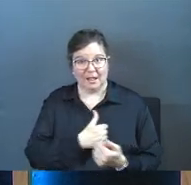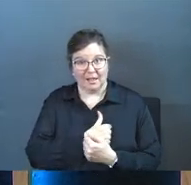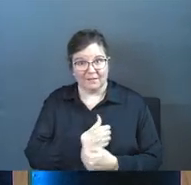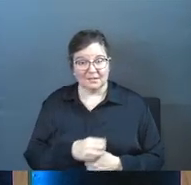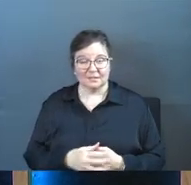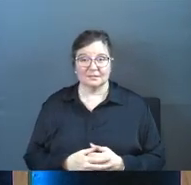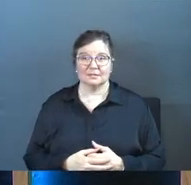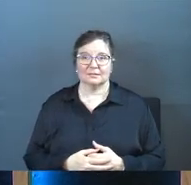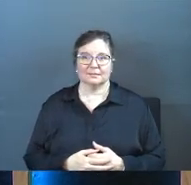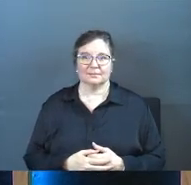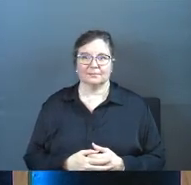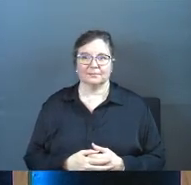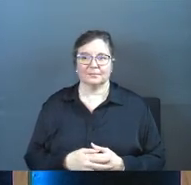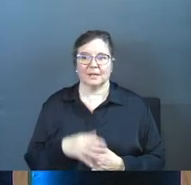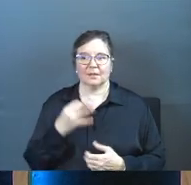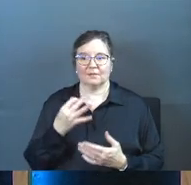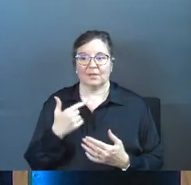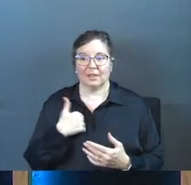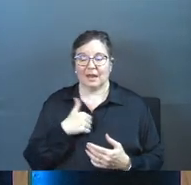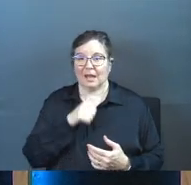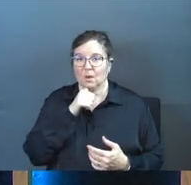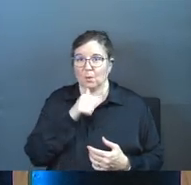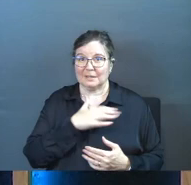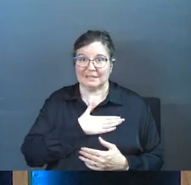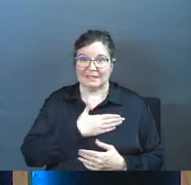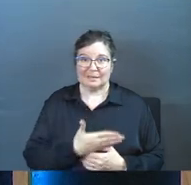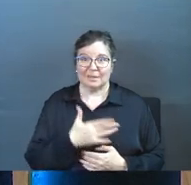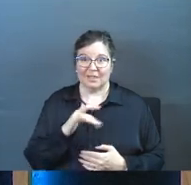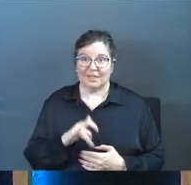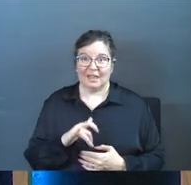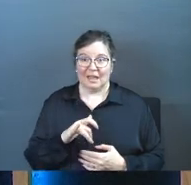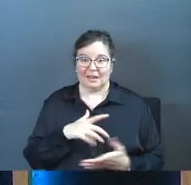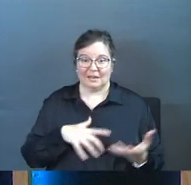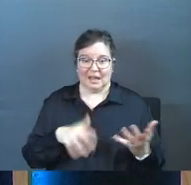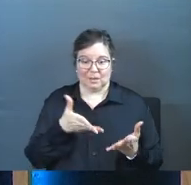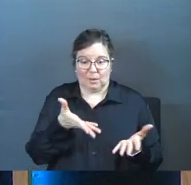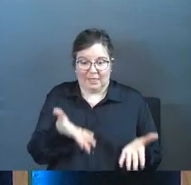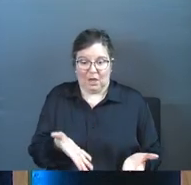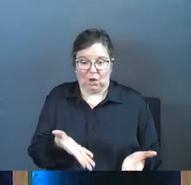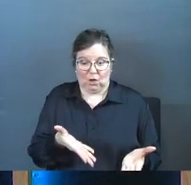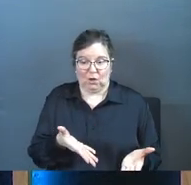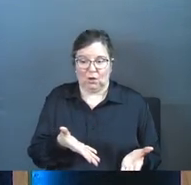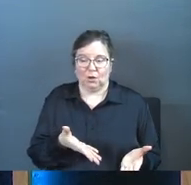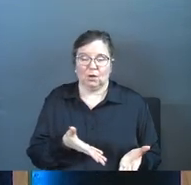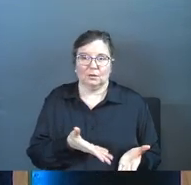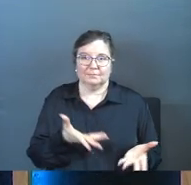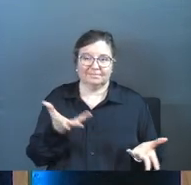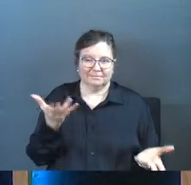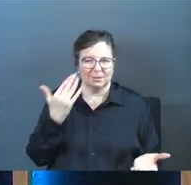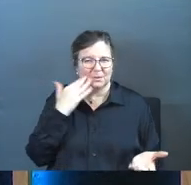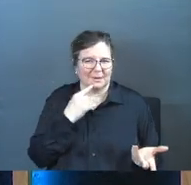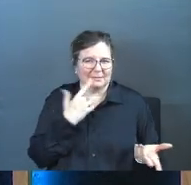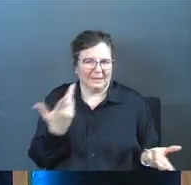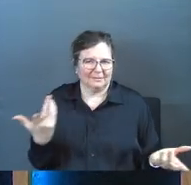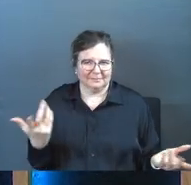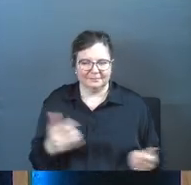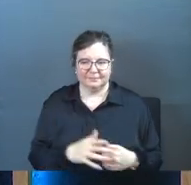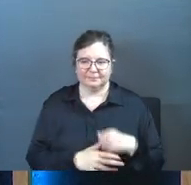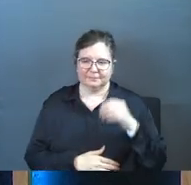loved? And the fact that I wasn't admitting that that cocktail was there, you know what I'm